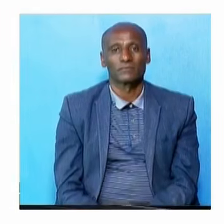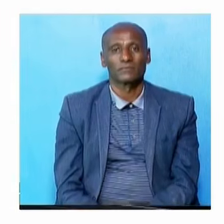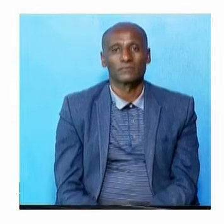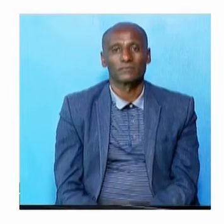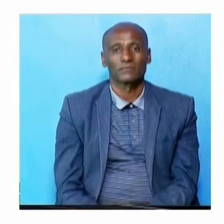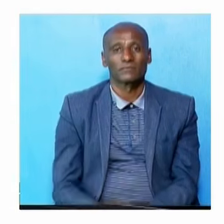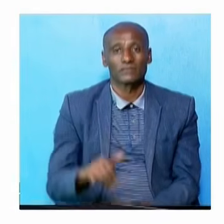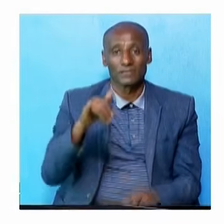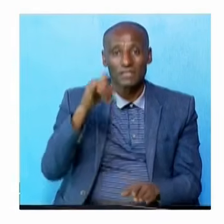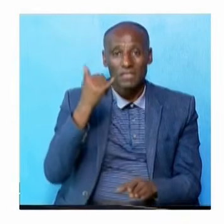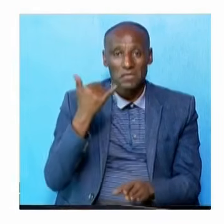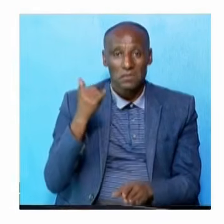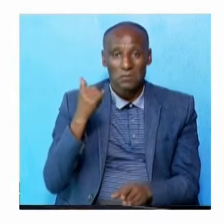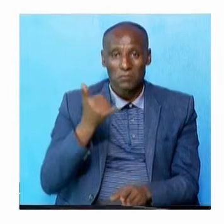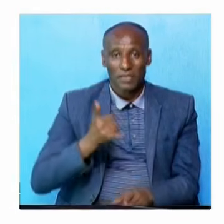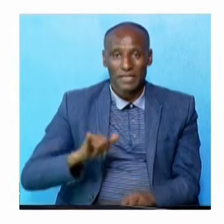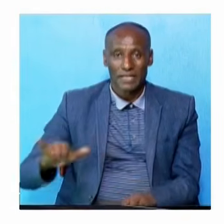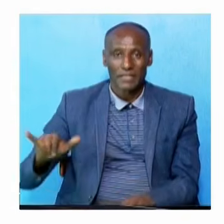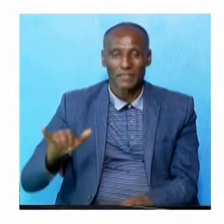playing